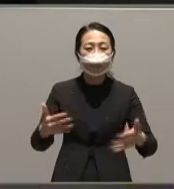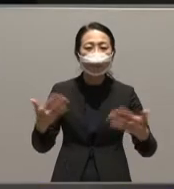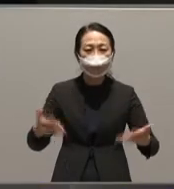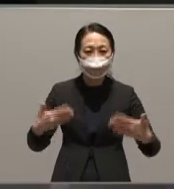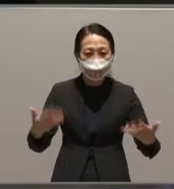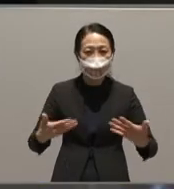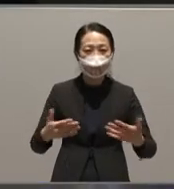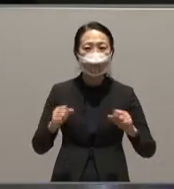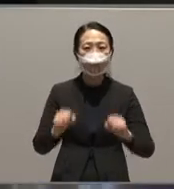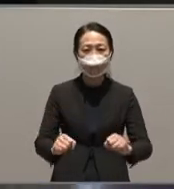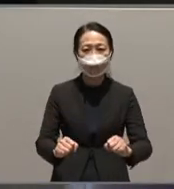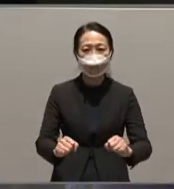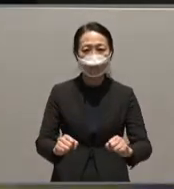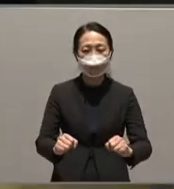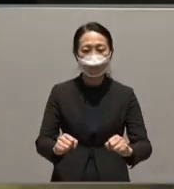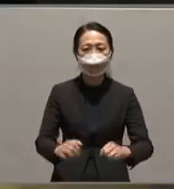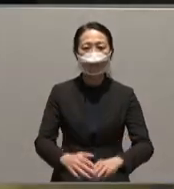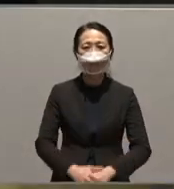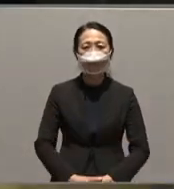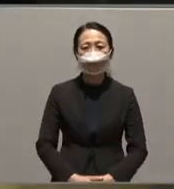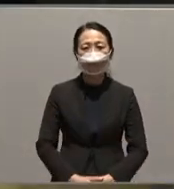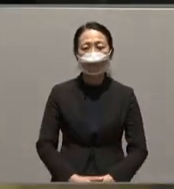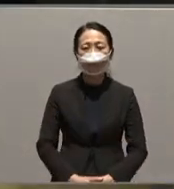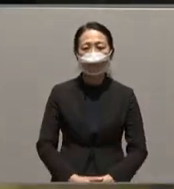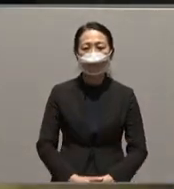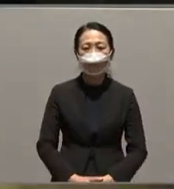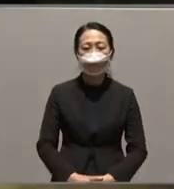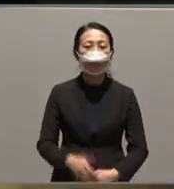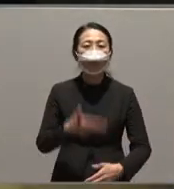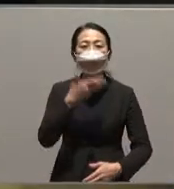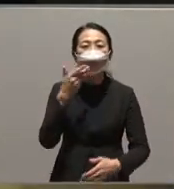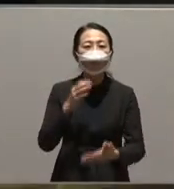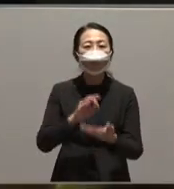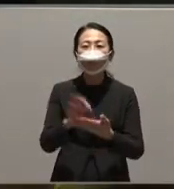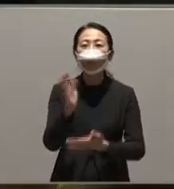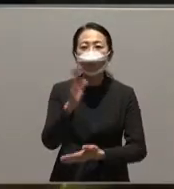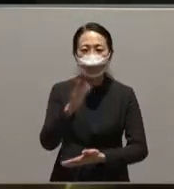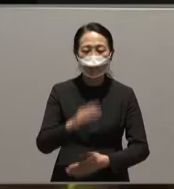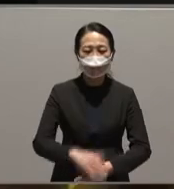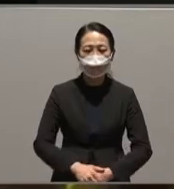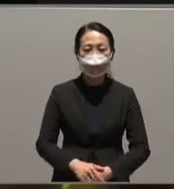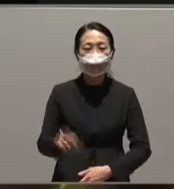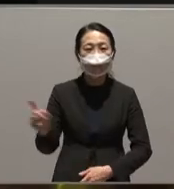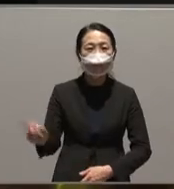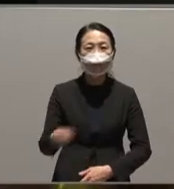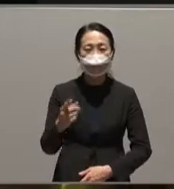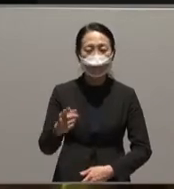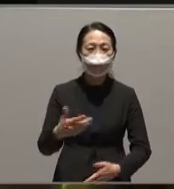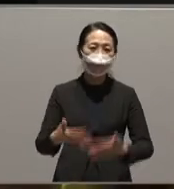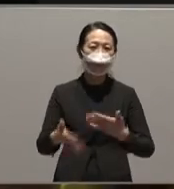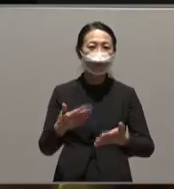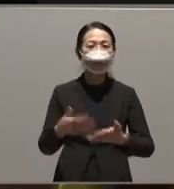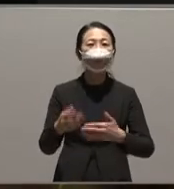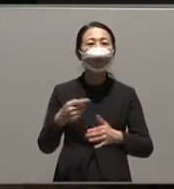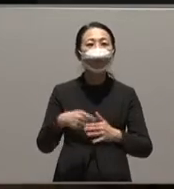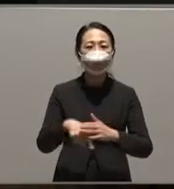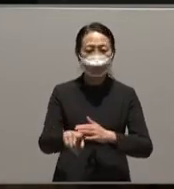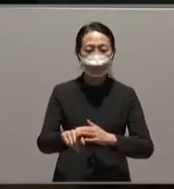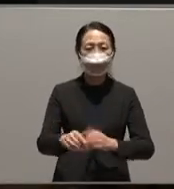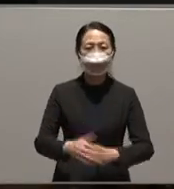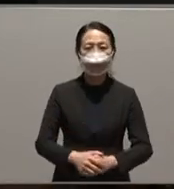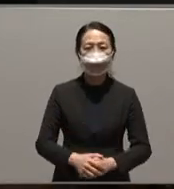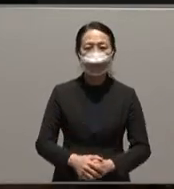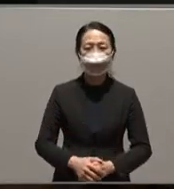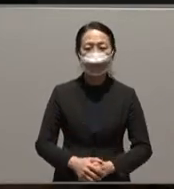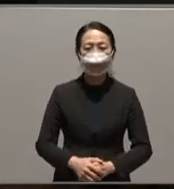required. At its core, forest bathing is about experiencing nature by engaging your senses. How do you say